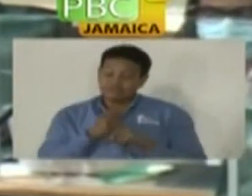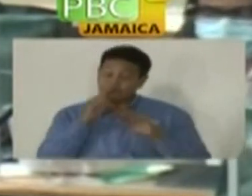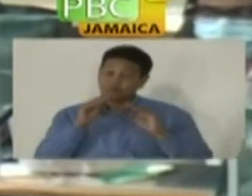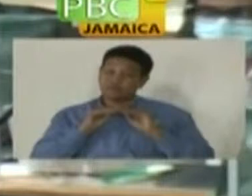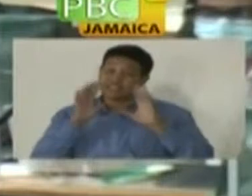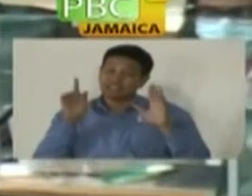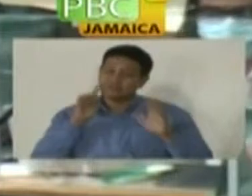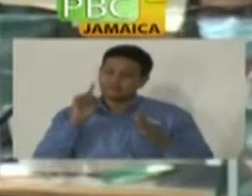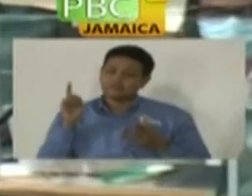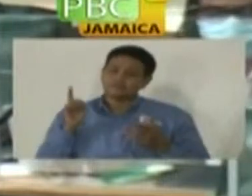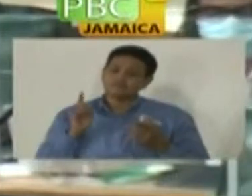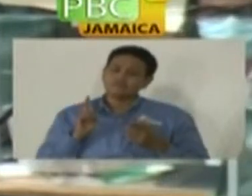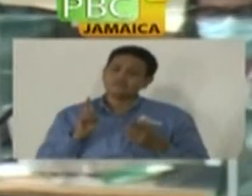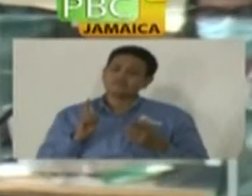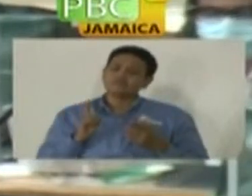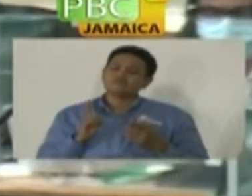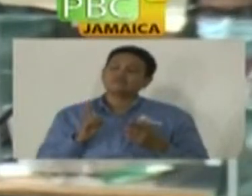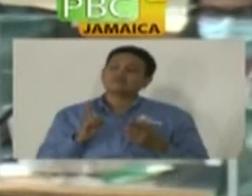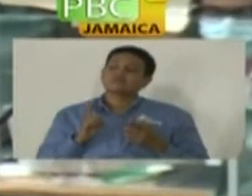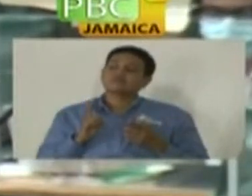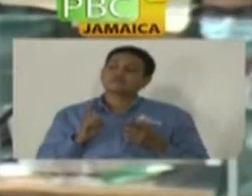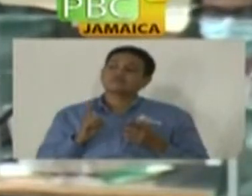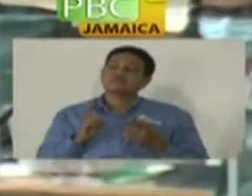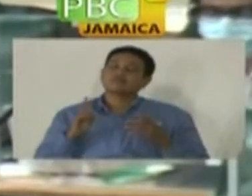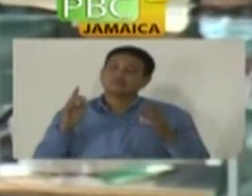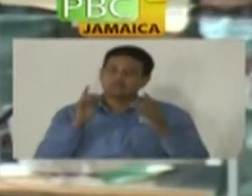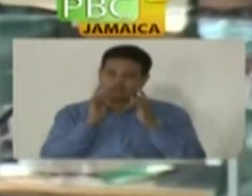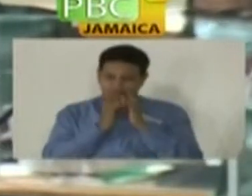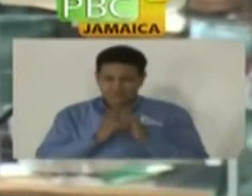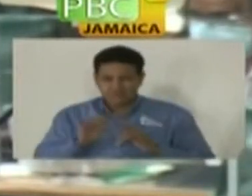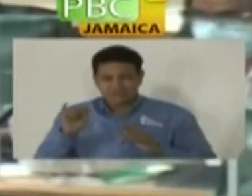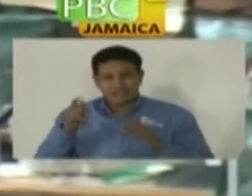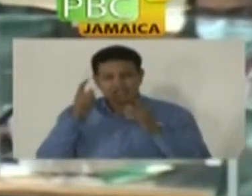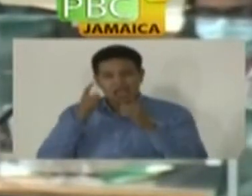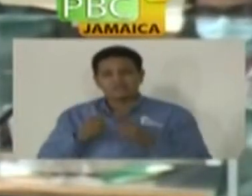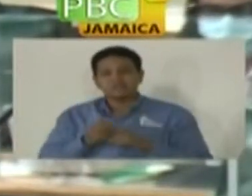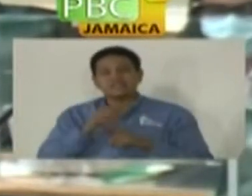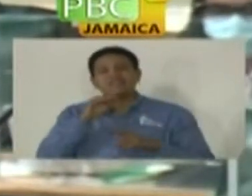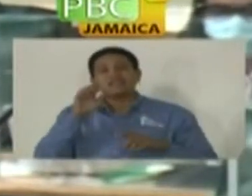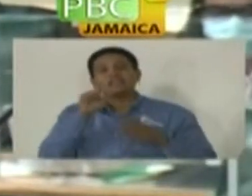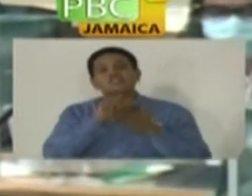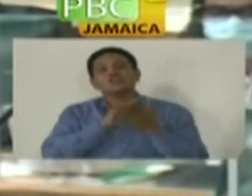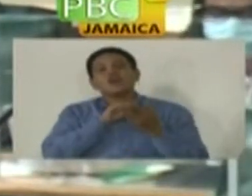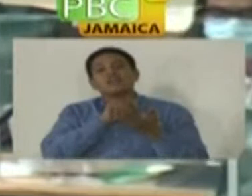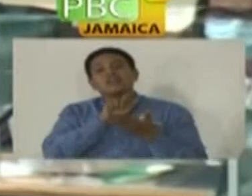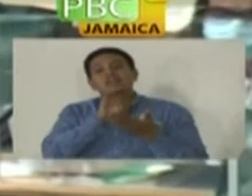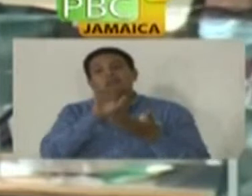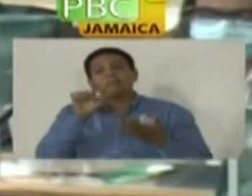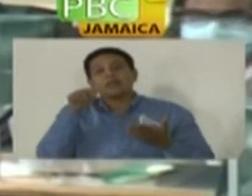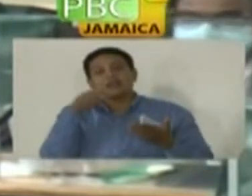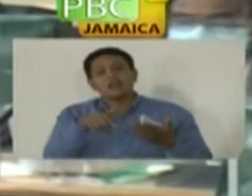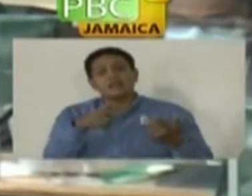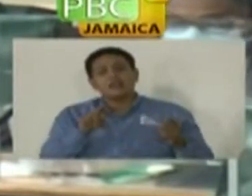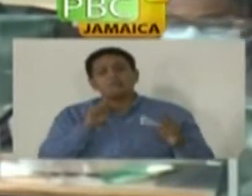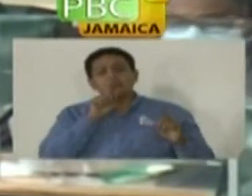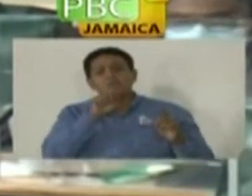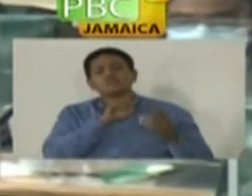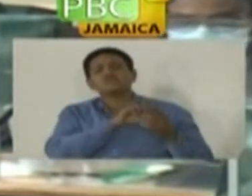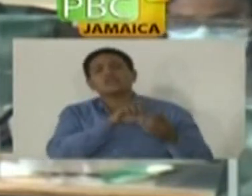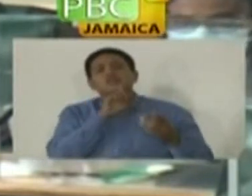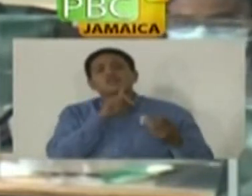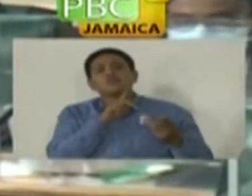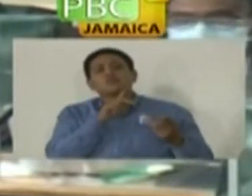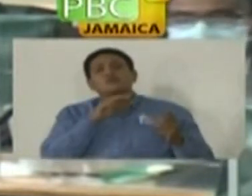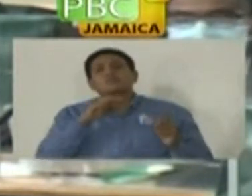and codify that aspect of case law in the bill. On the question as to the position